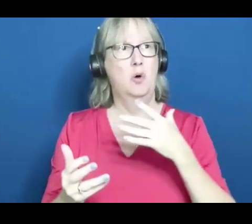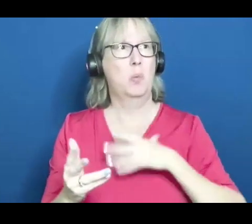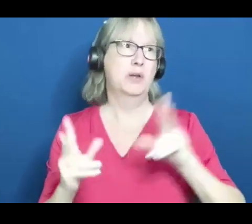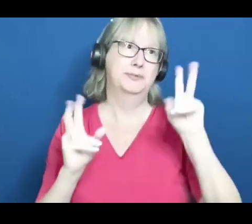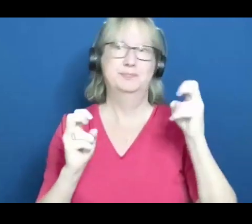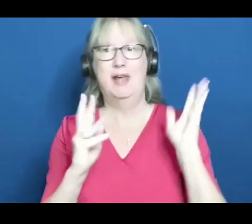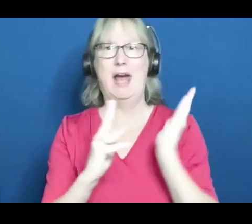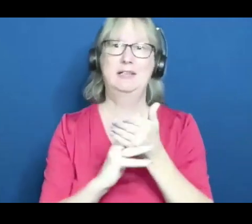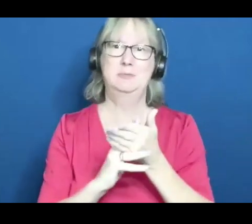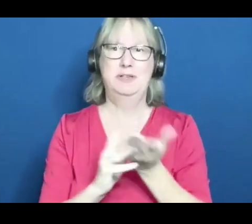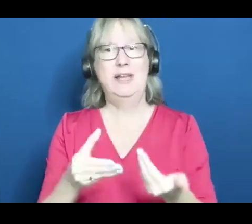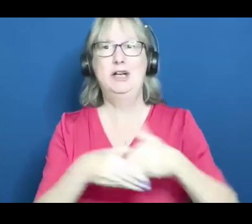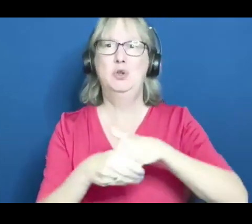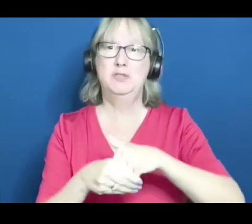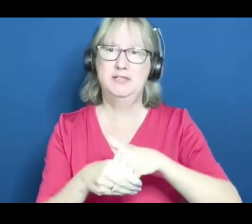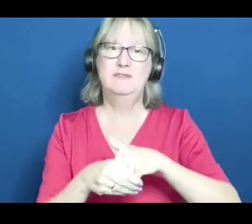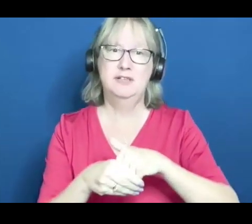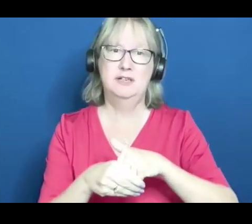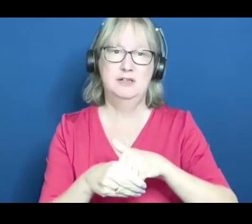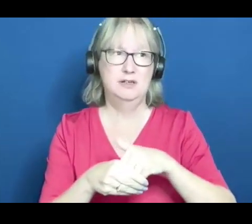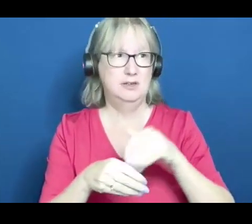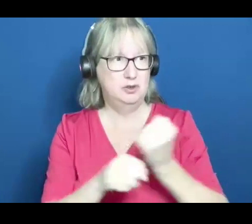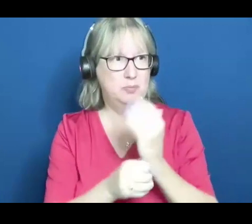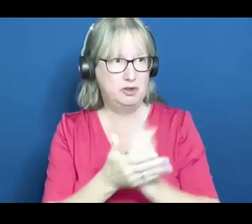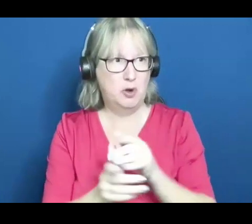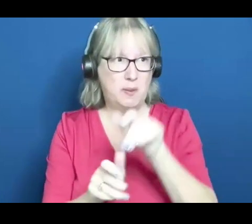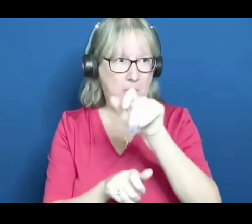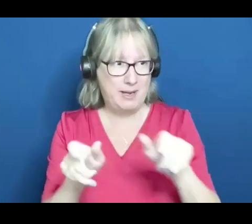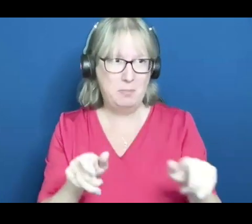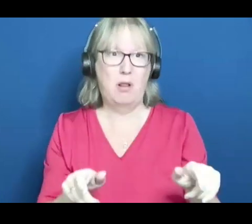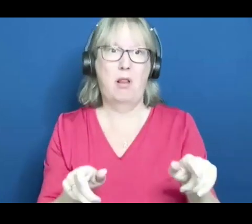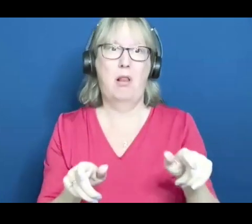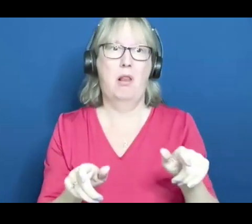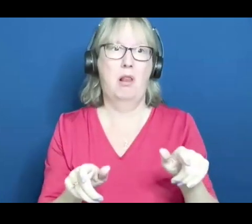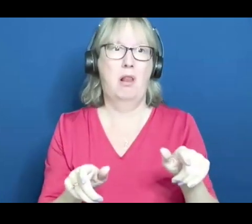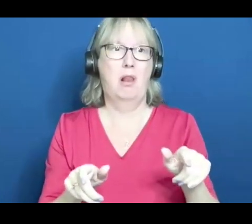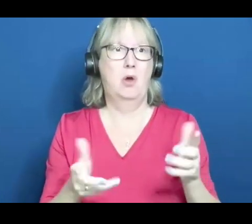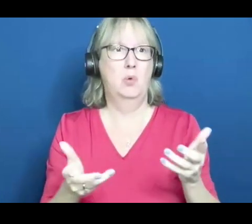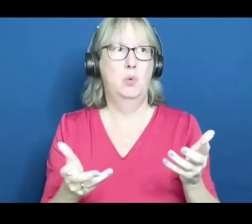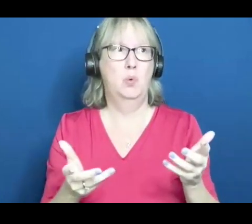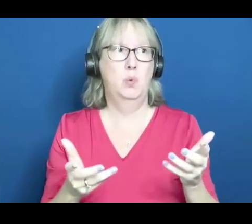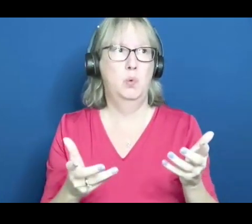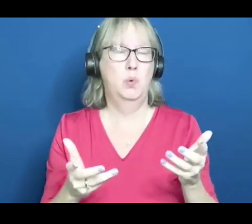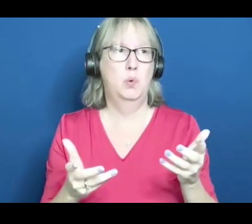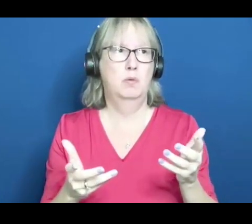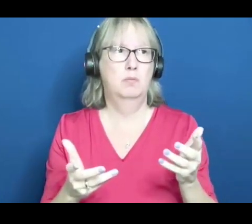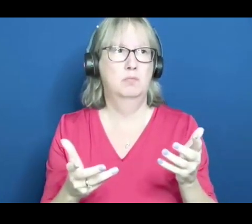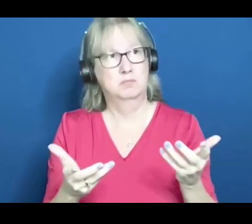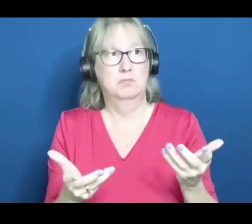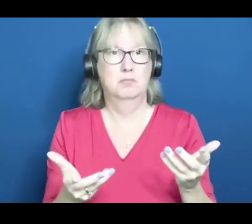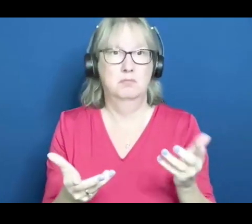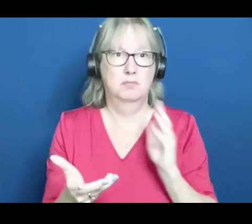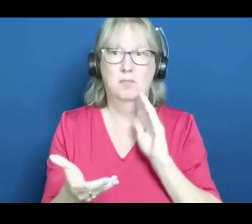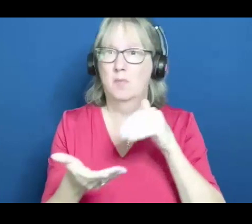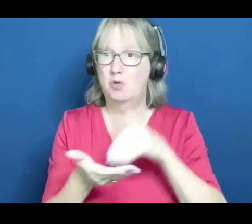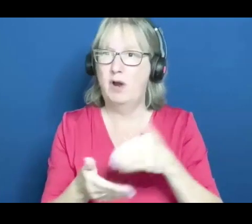and inclusivity to reach people perhaps that are coming to a place within an organization. That